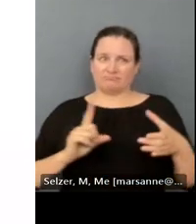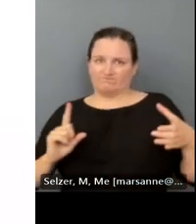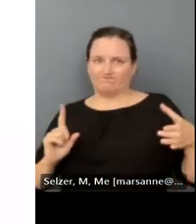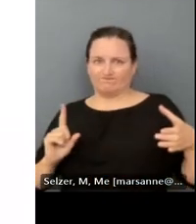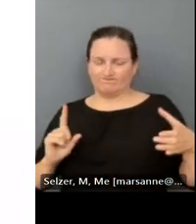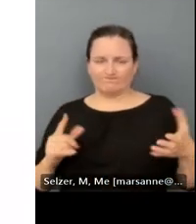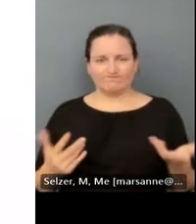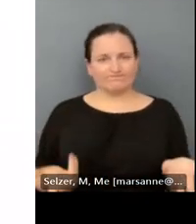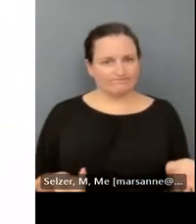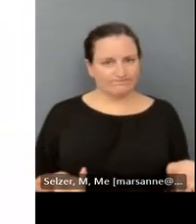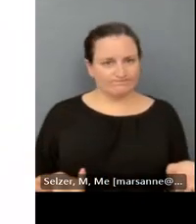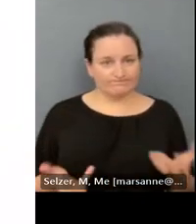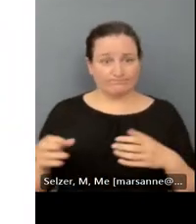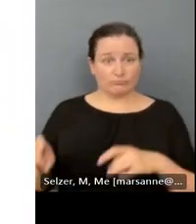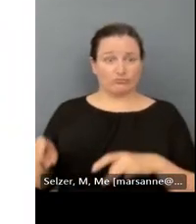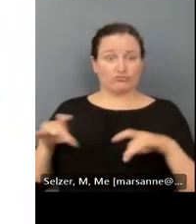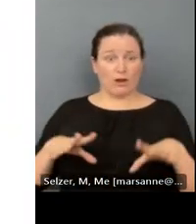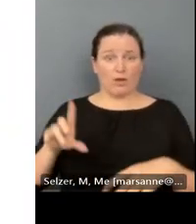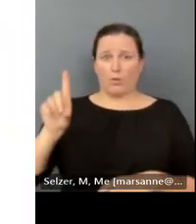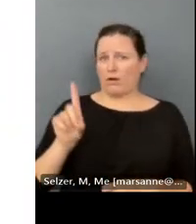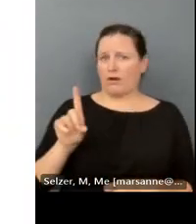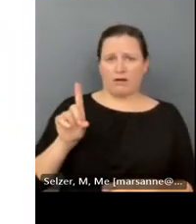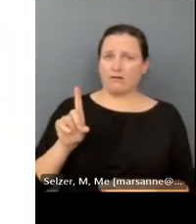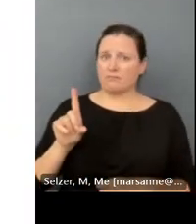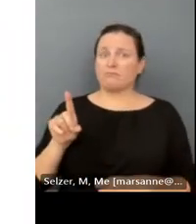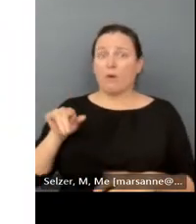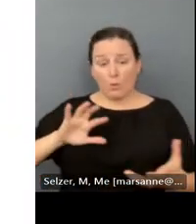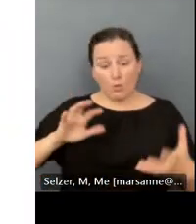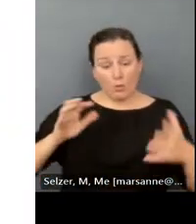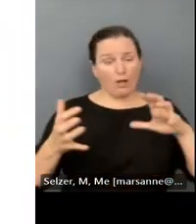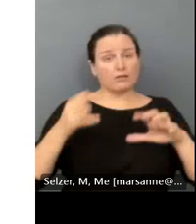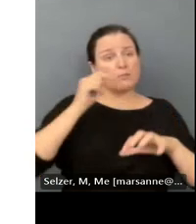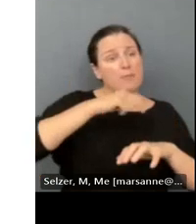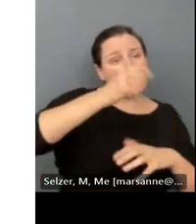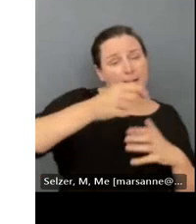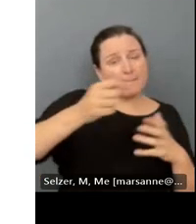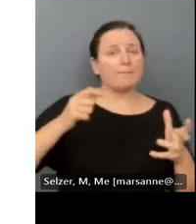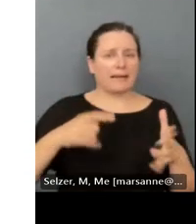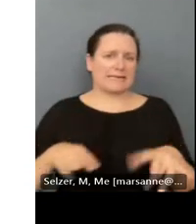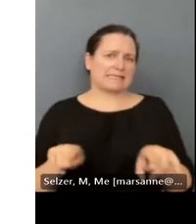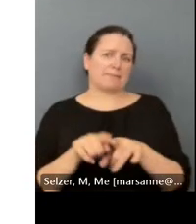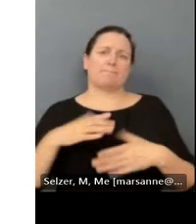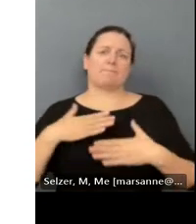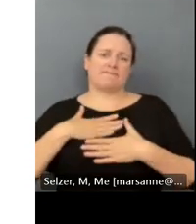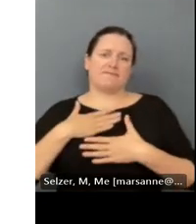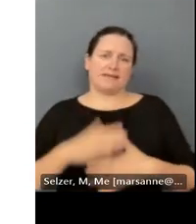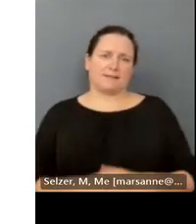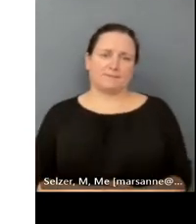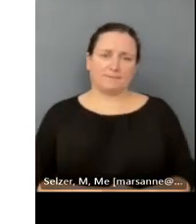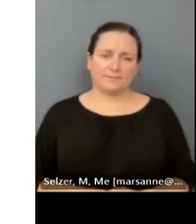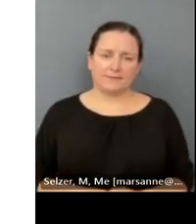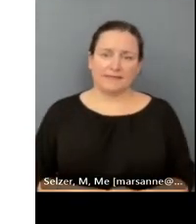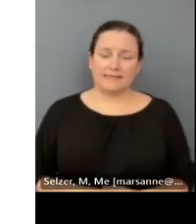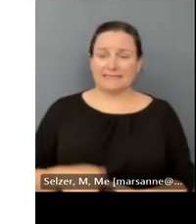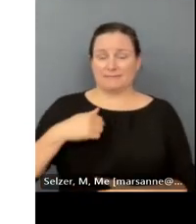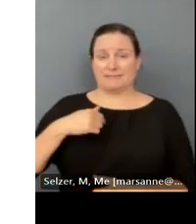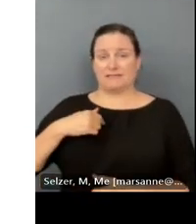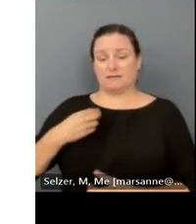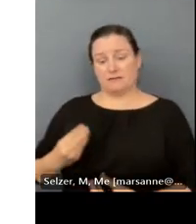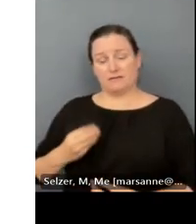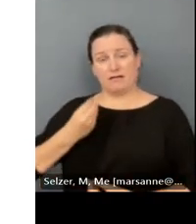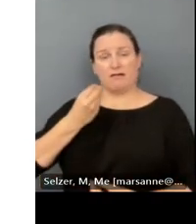just the issues in Australia, it's a global challenge. I'm Mandy Lau, founder of Reach and Match. I'm a young Asian